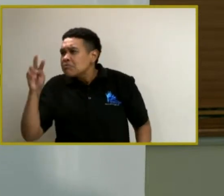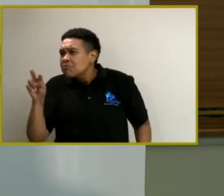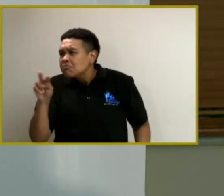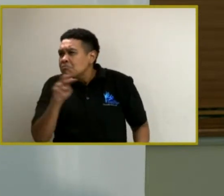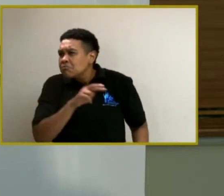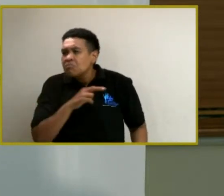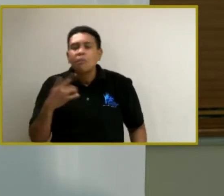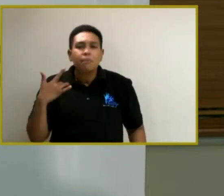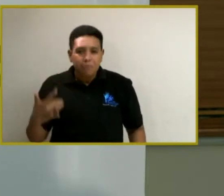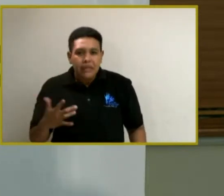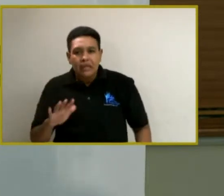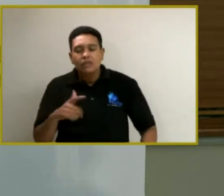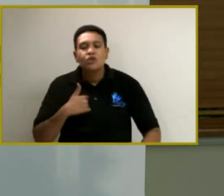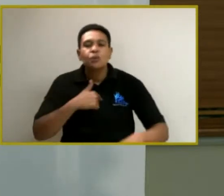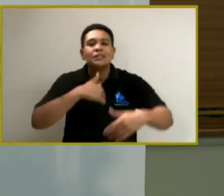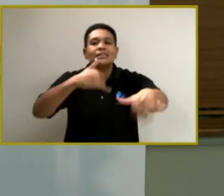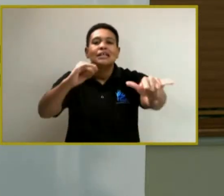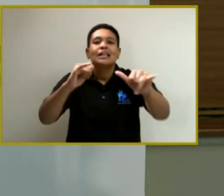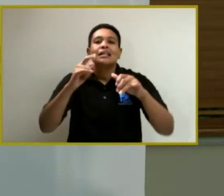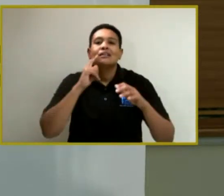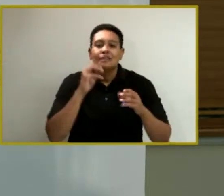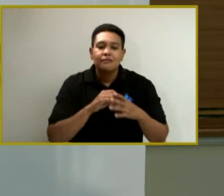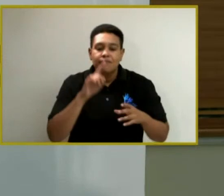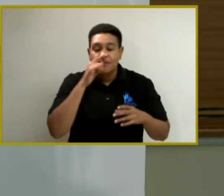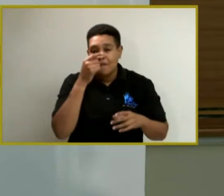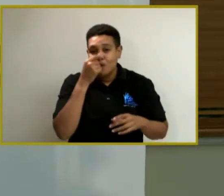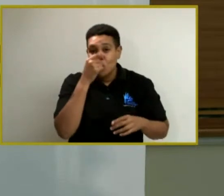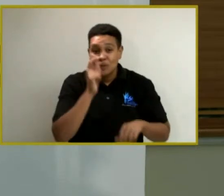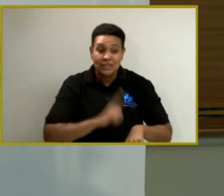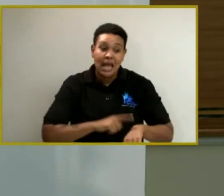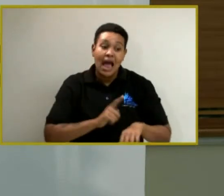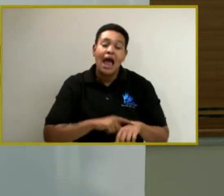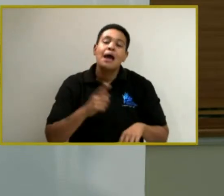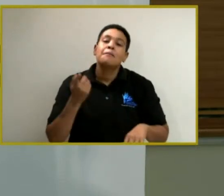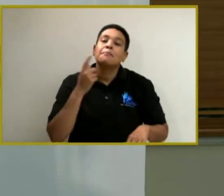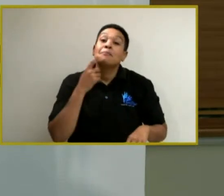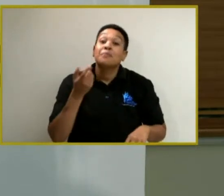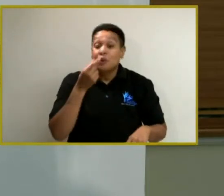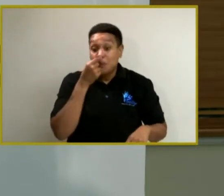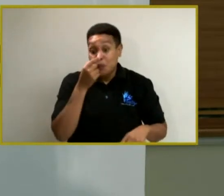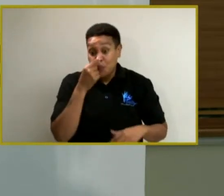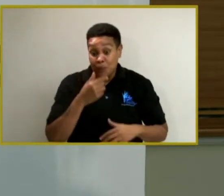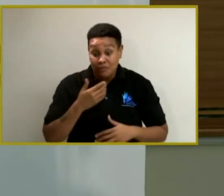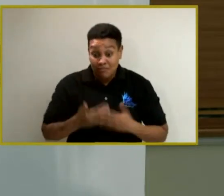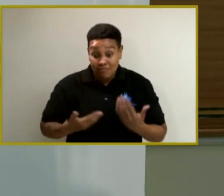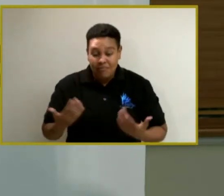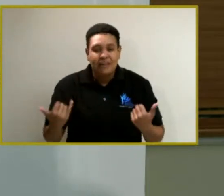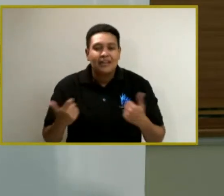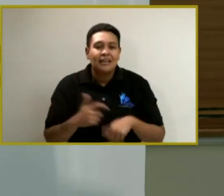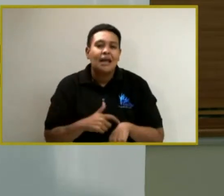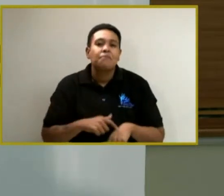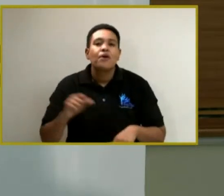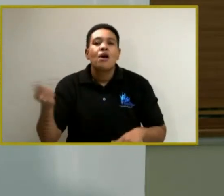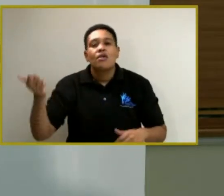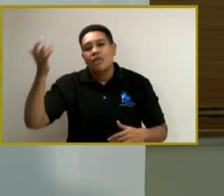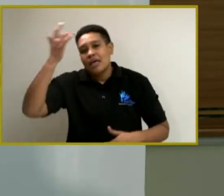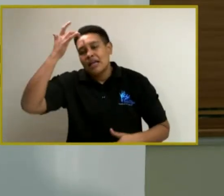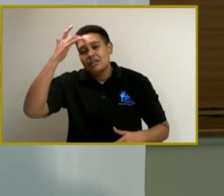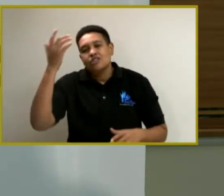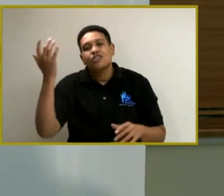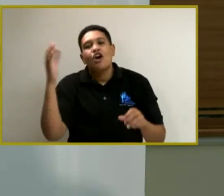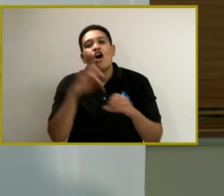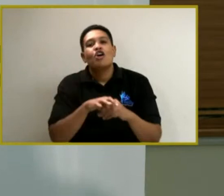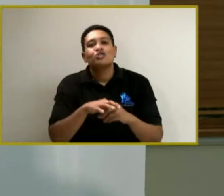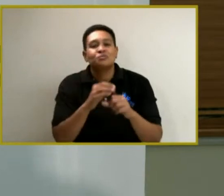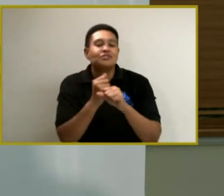of that. So we're still in the flu season, the respiratory season, and the other illnesses contribute. So